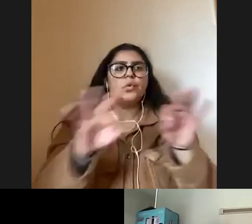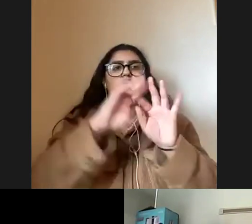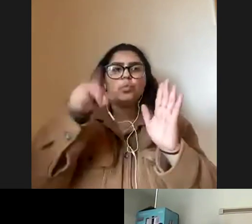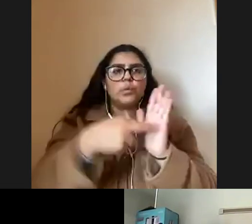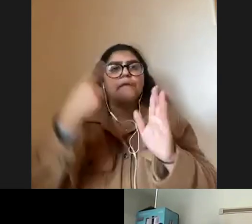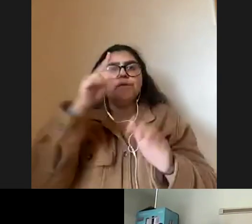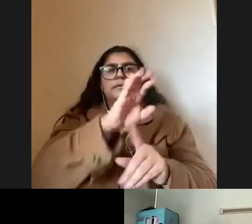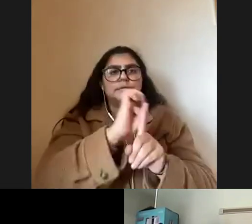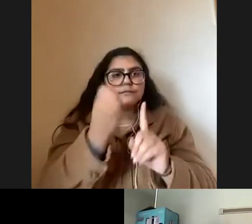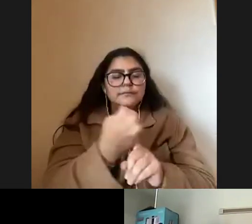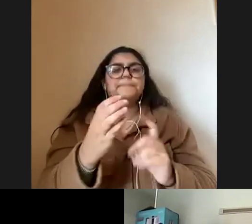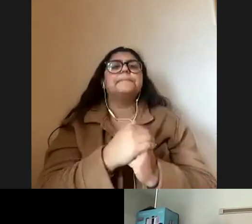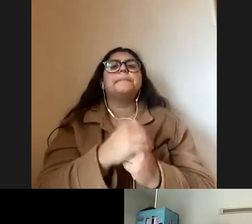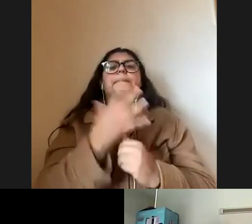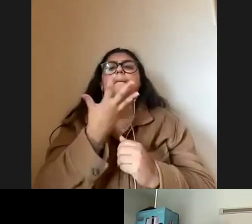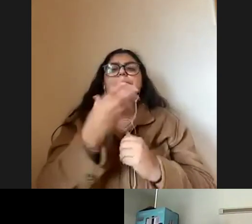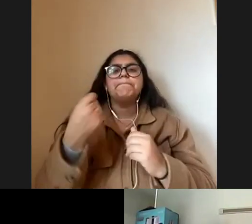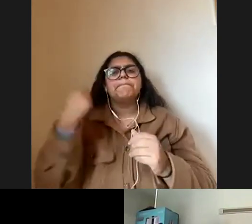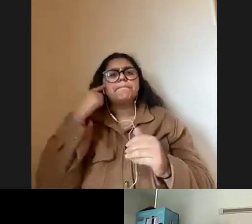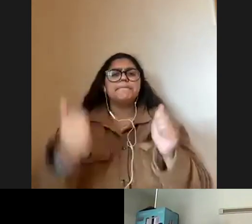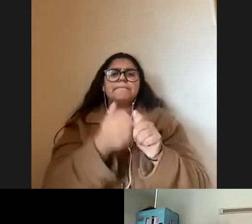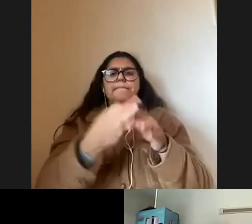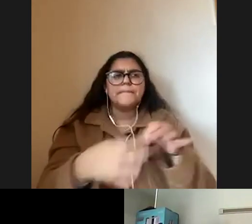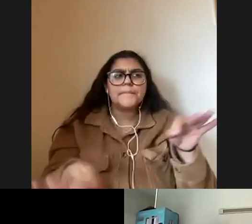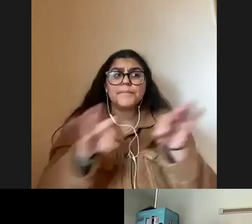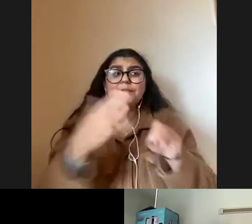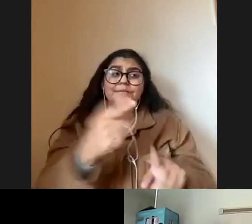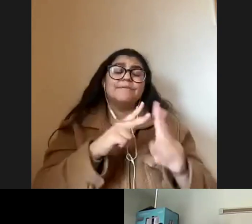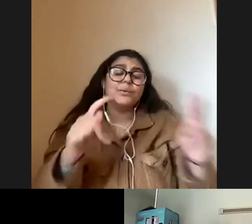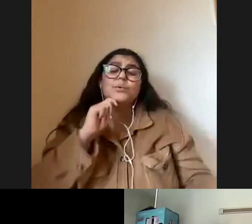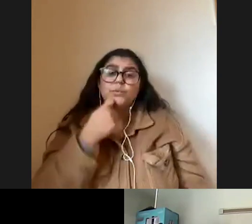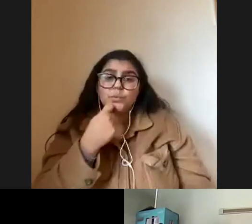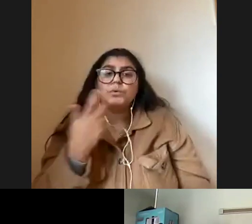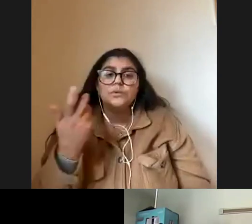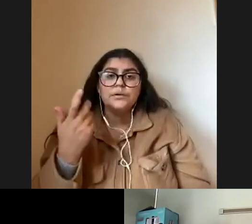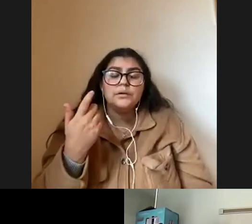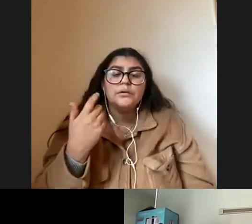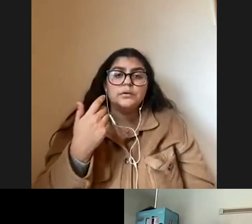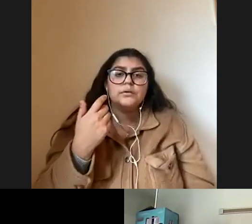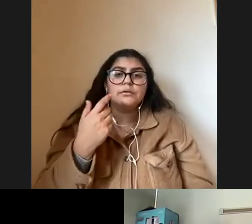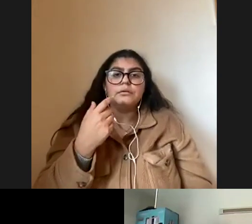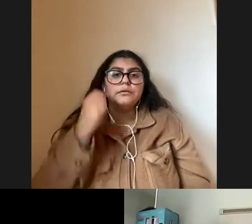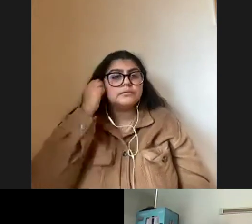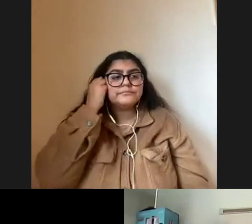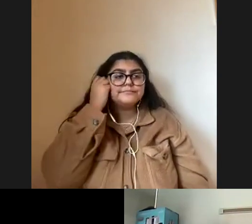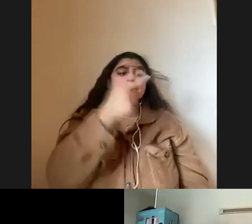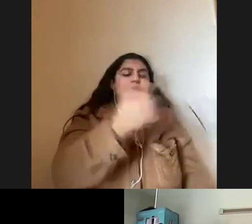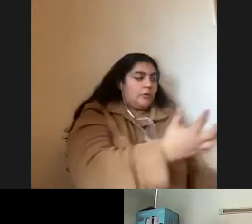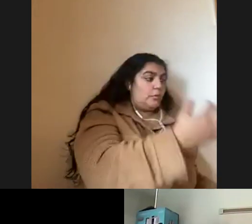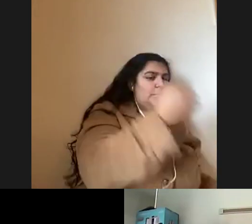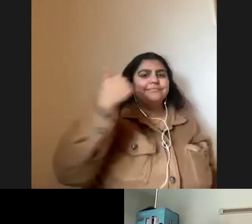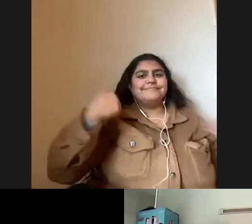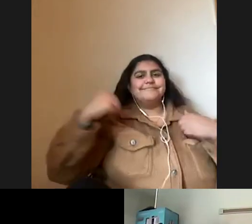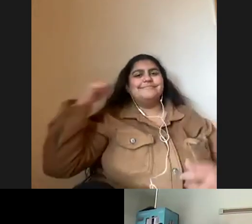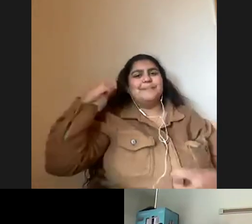ecosystems. And I think most importantly, fish are just really cool. They're vertebrates just like us. And they've done some